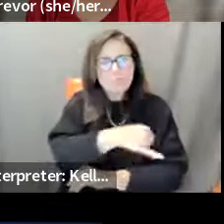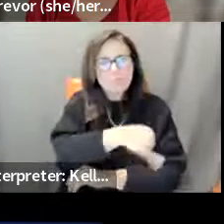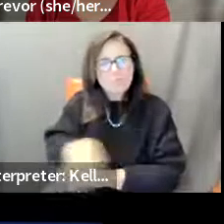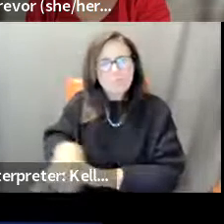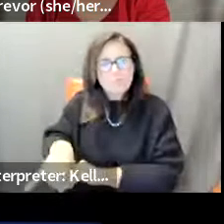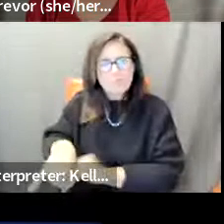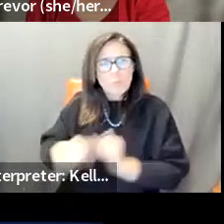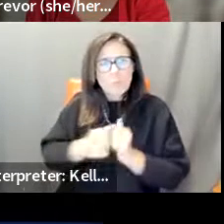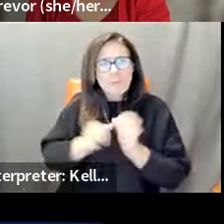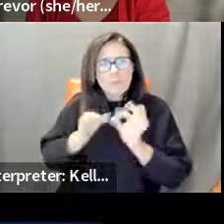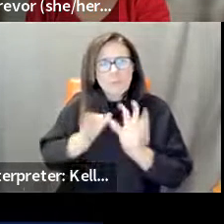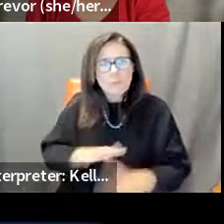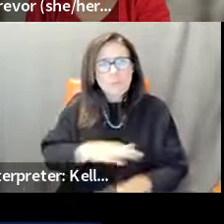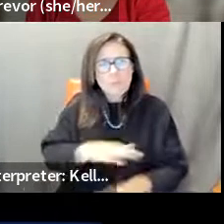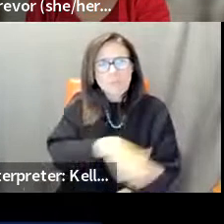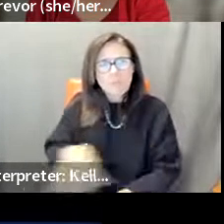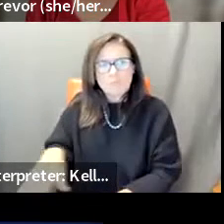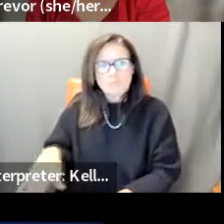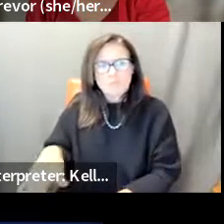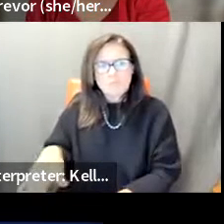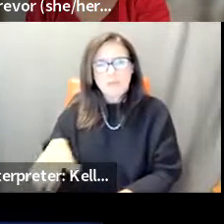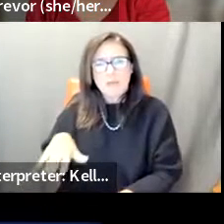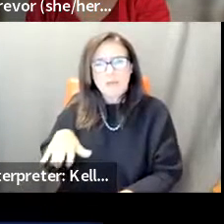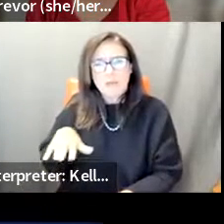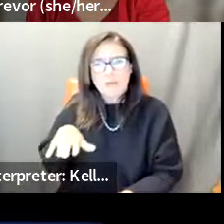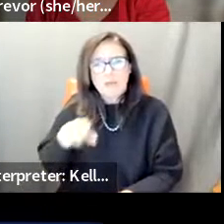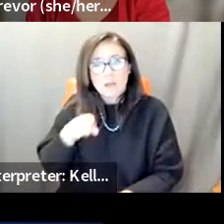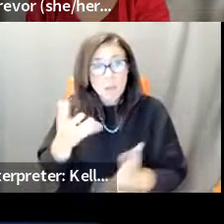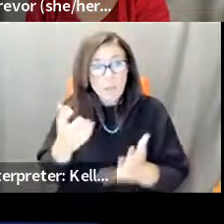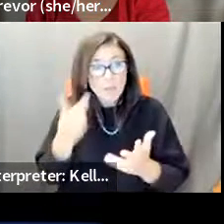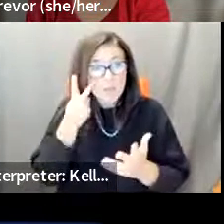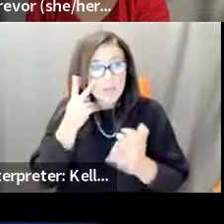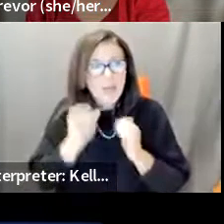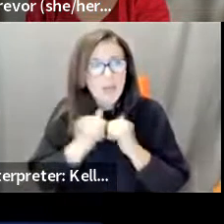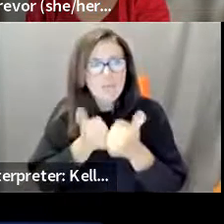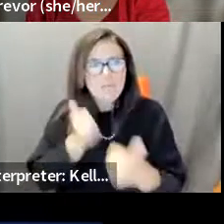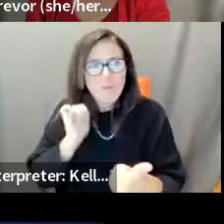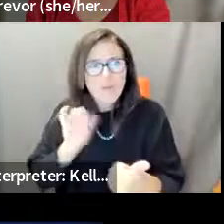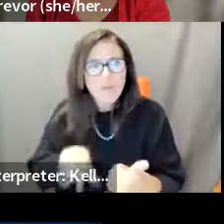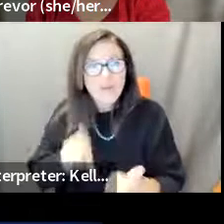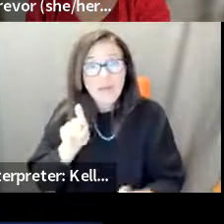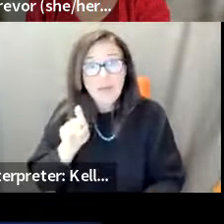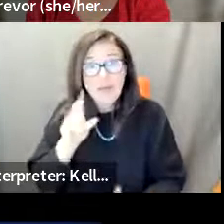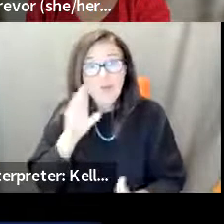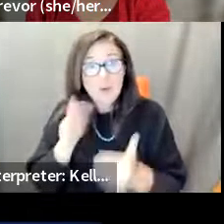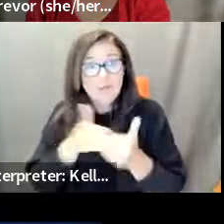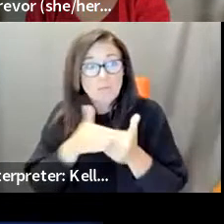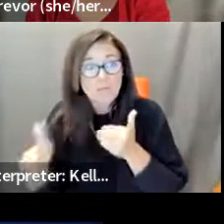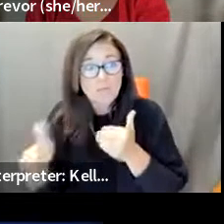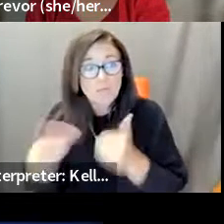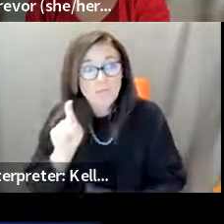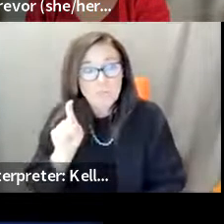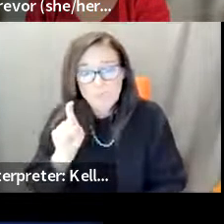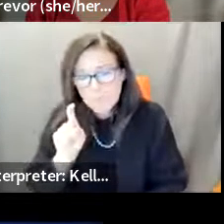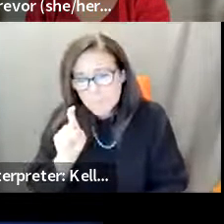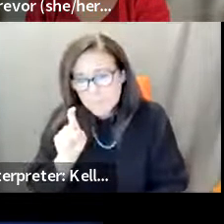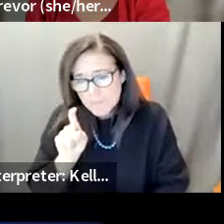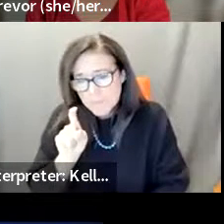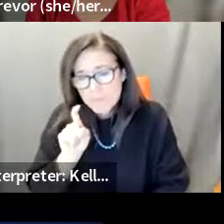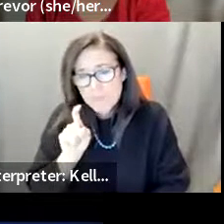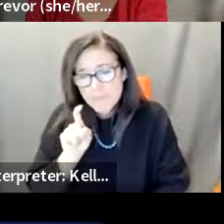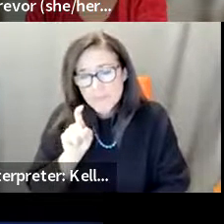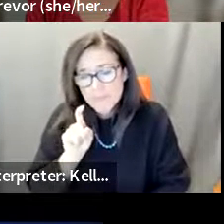how to avoid those situations in the future. Is that accurate? Yeah. But